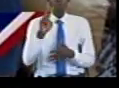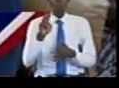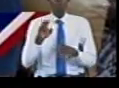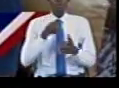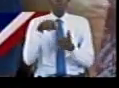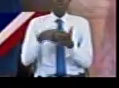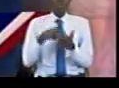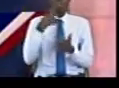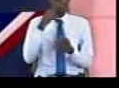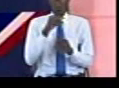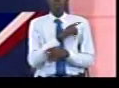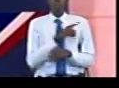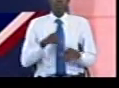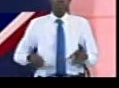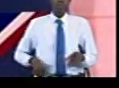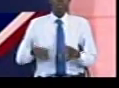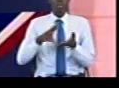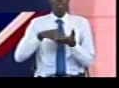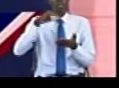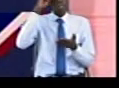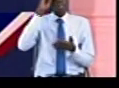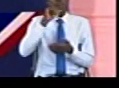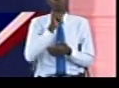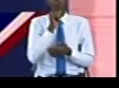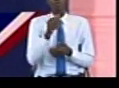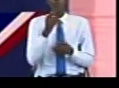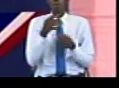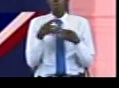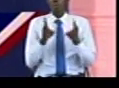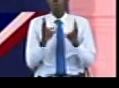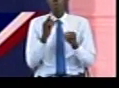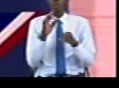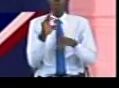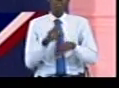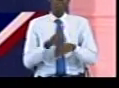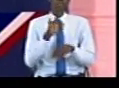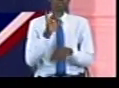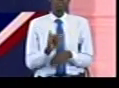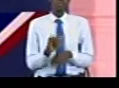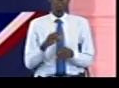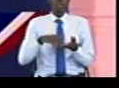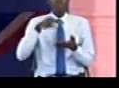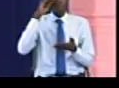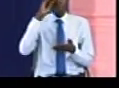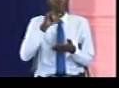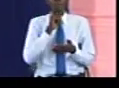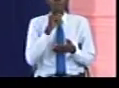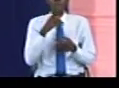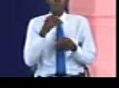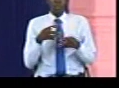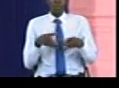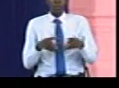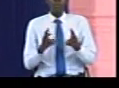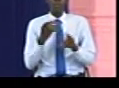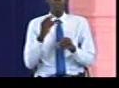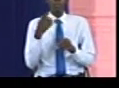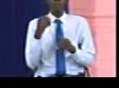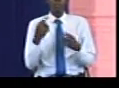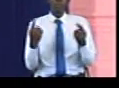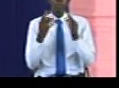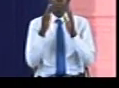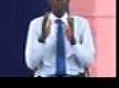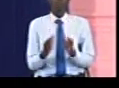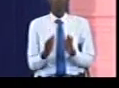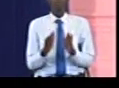learn not the way of the heathen. Learn not the way of the heathen. How